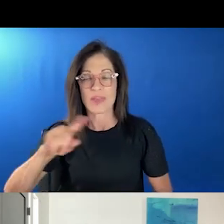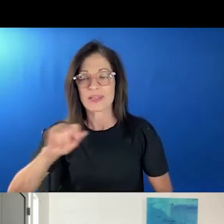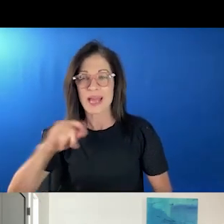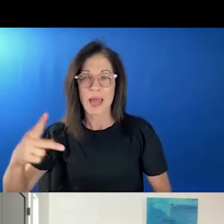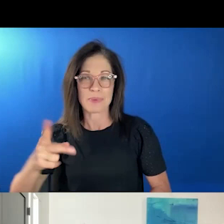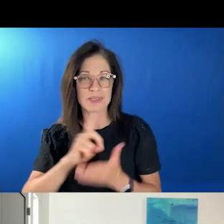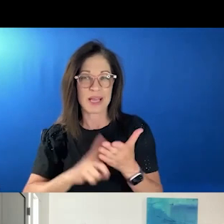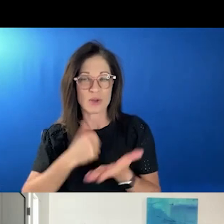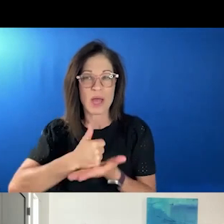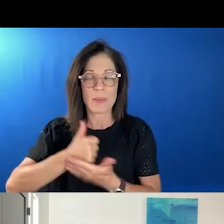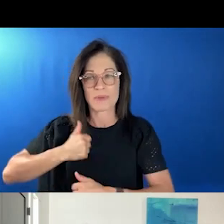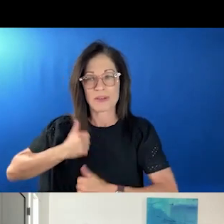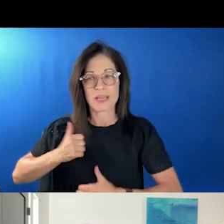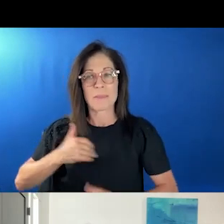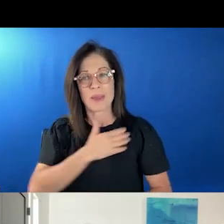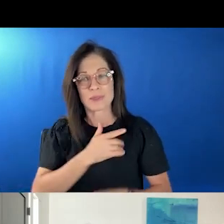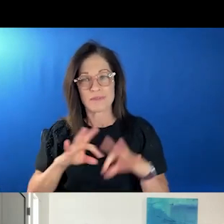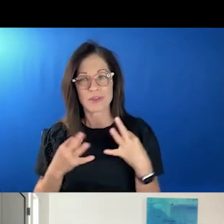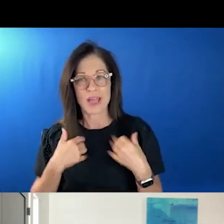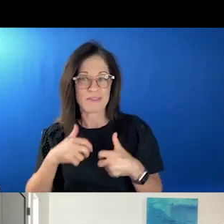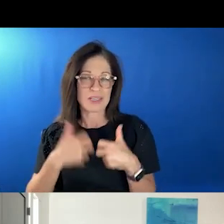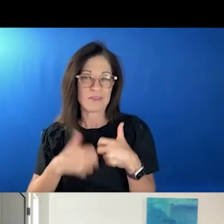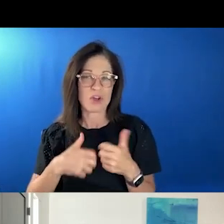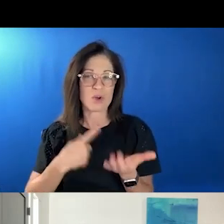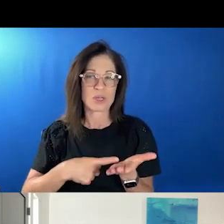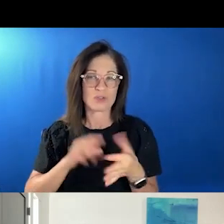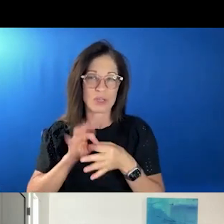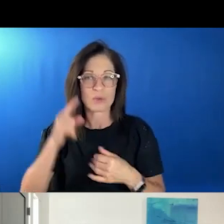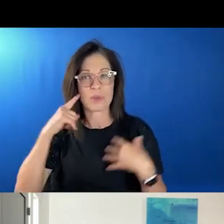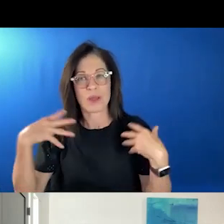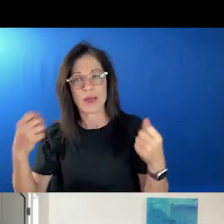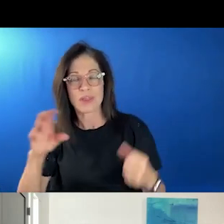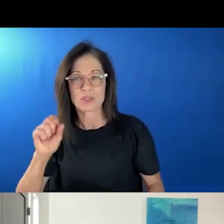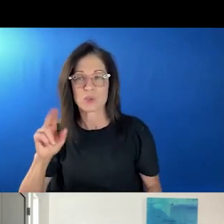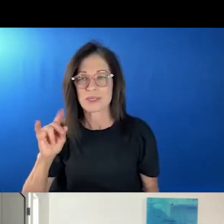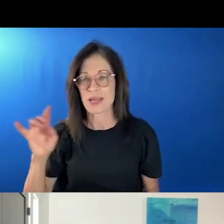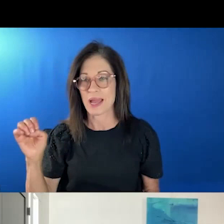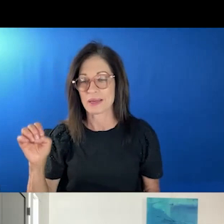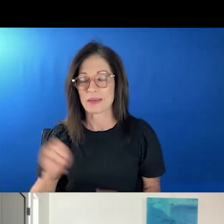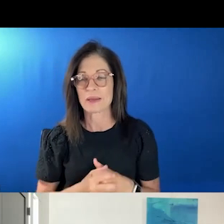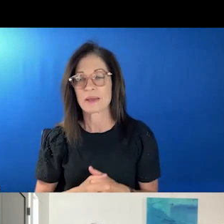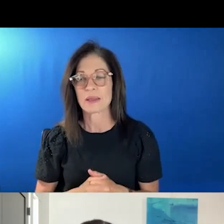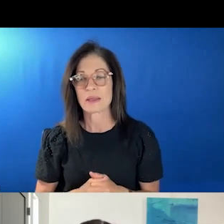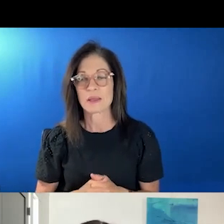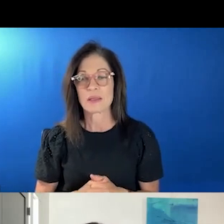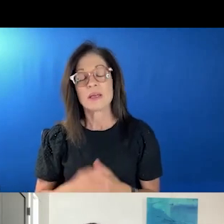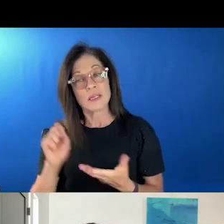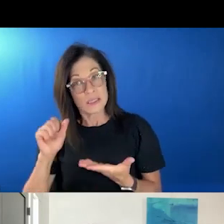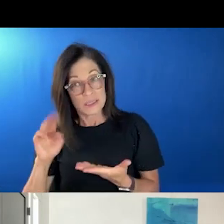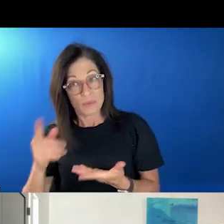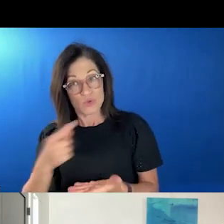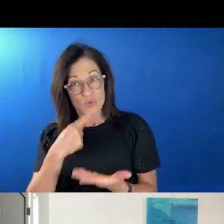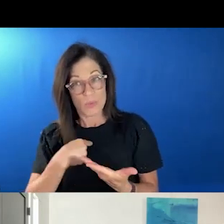veterans and family members practice having tough conversations about mental health and suicide with their peers. Sam, you told me that